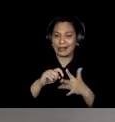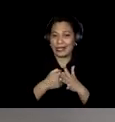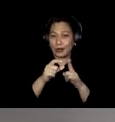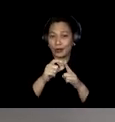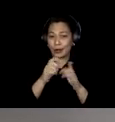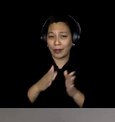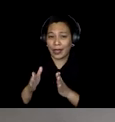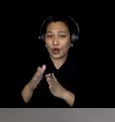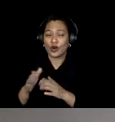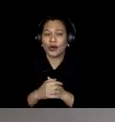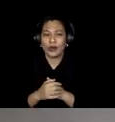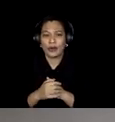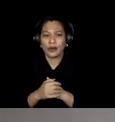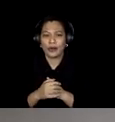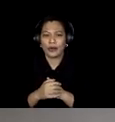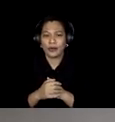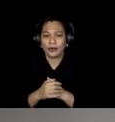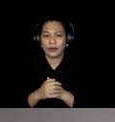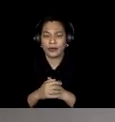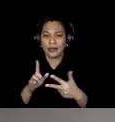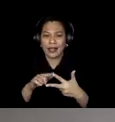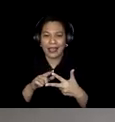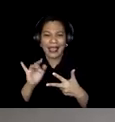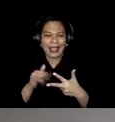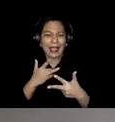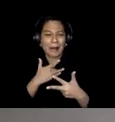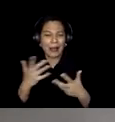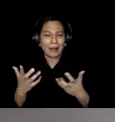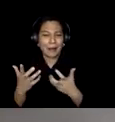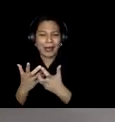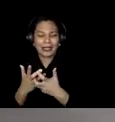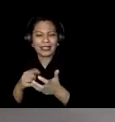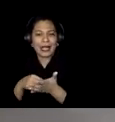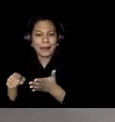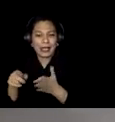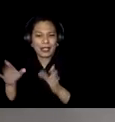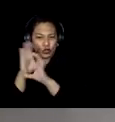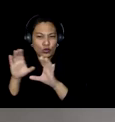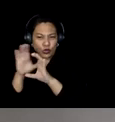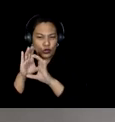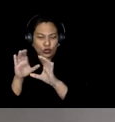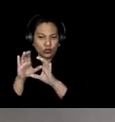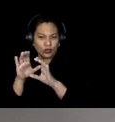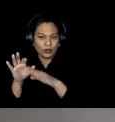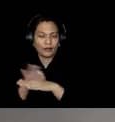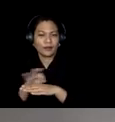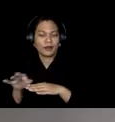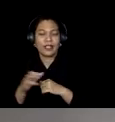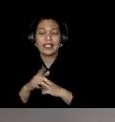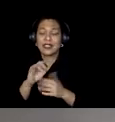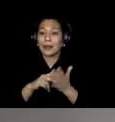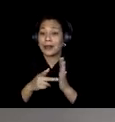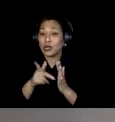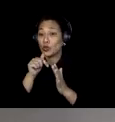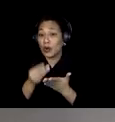it is designed for paid search. So what I was talking about earlier, it's designed for people who are